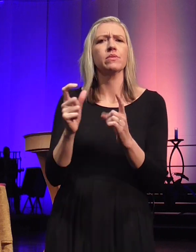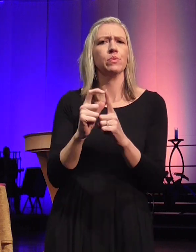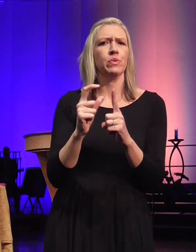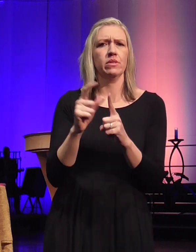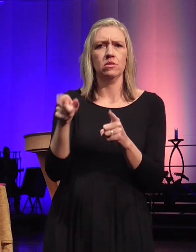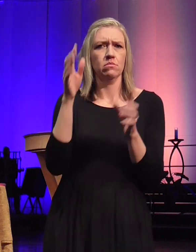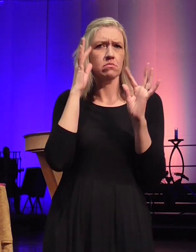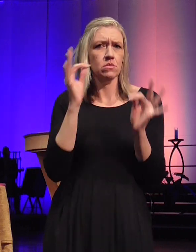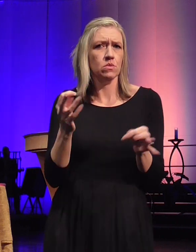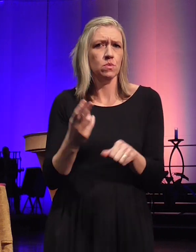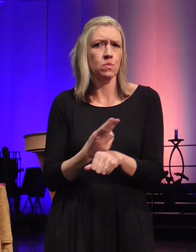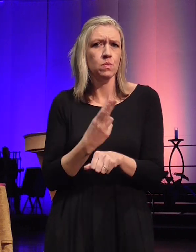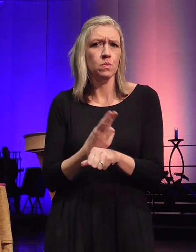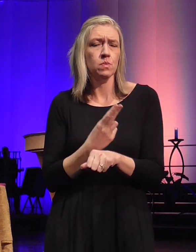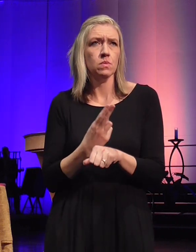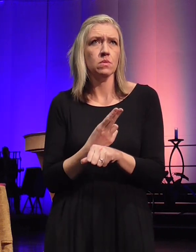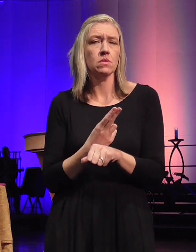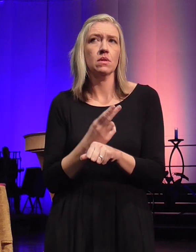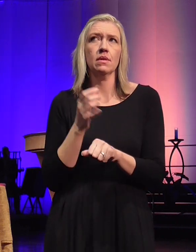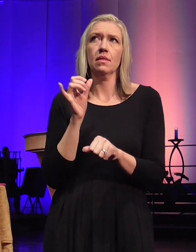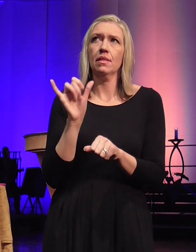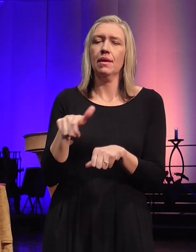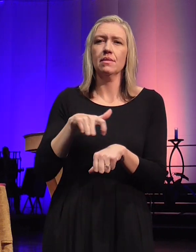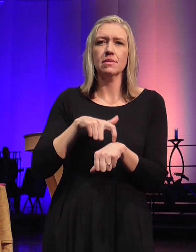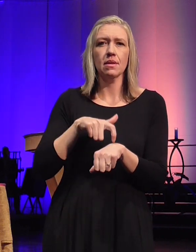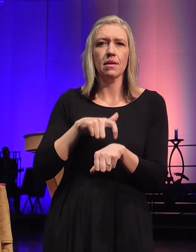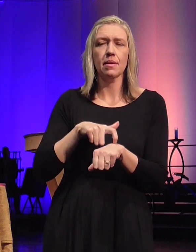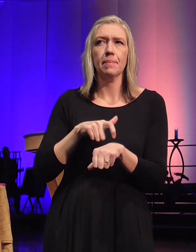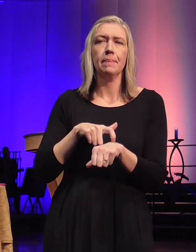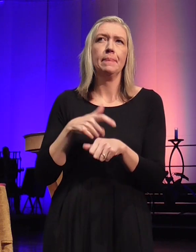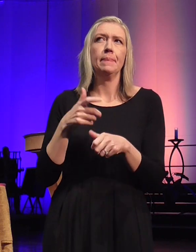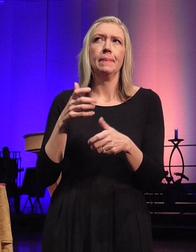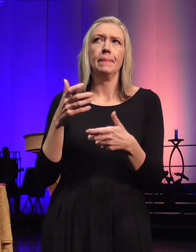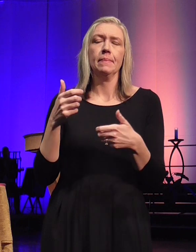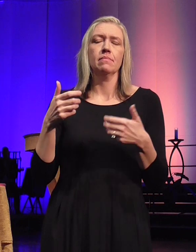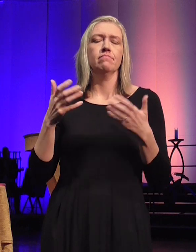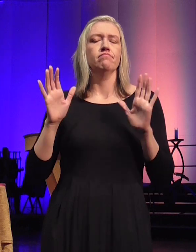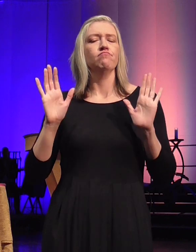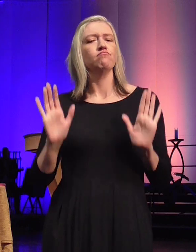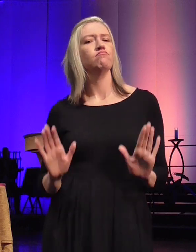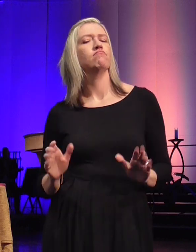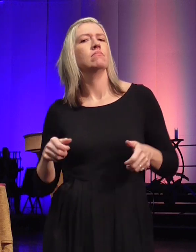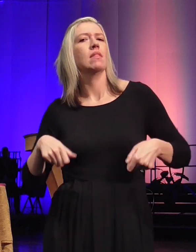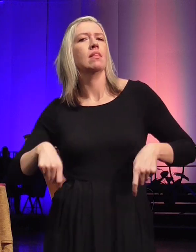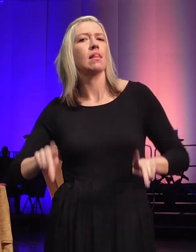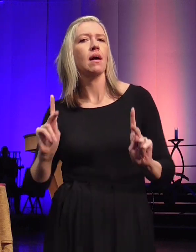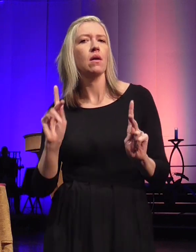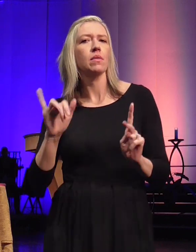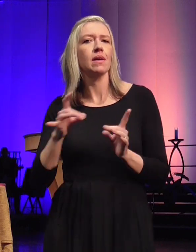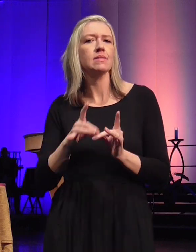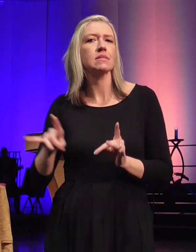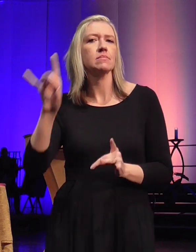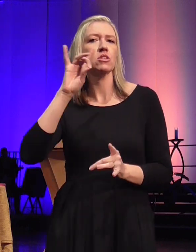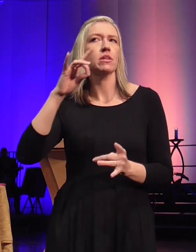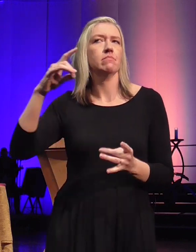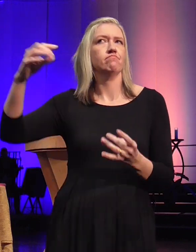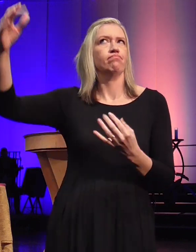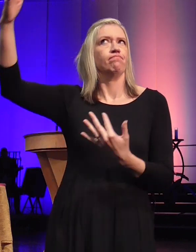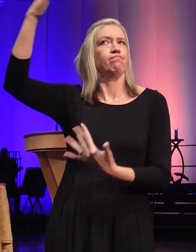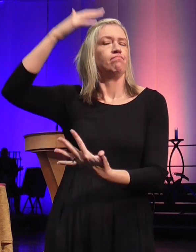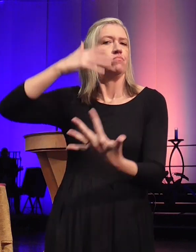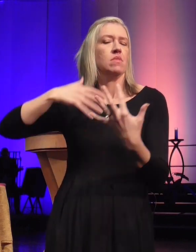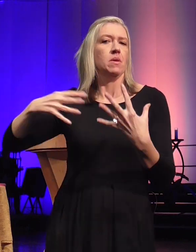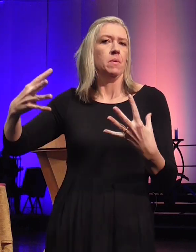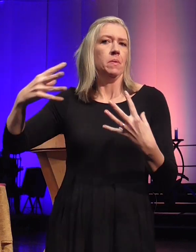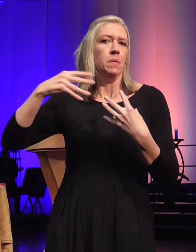call it, just having that time to allow spirit to infuse us,